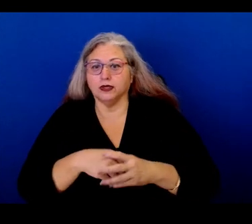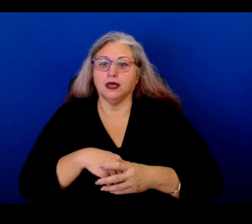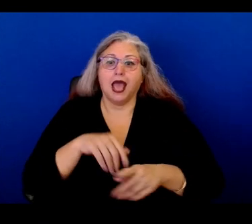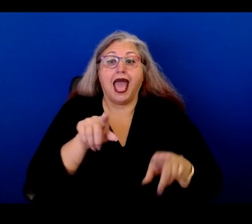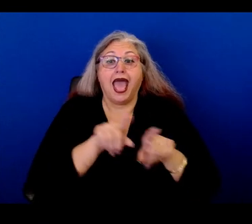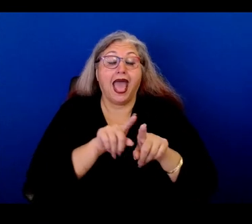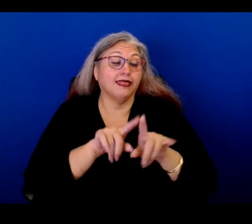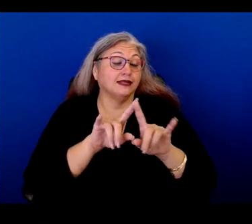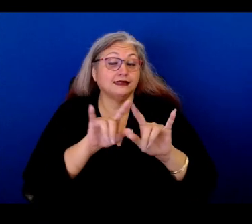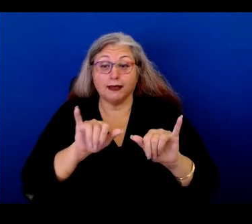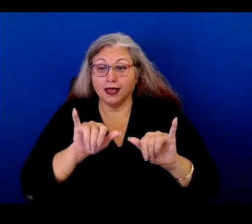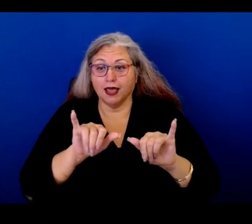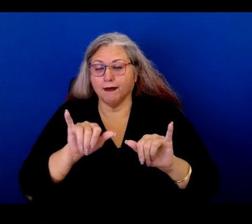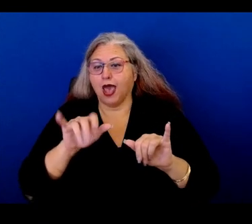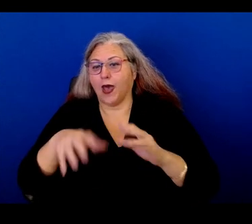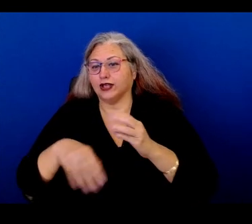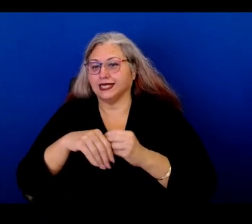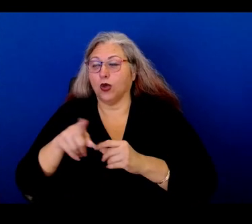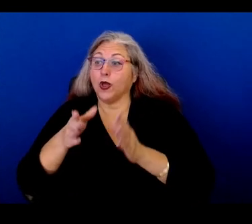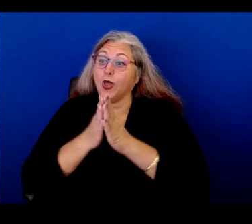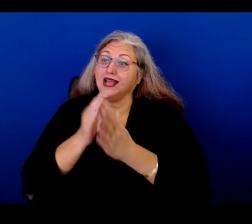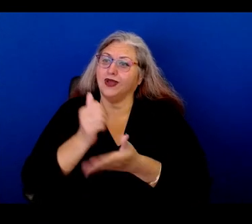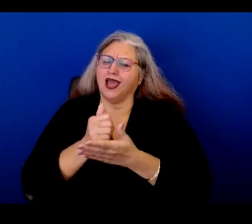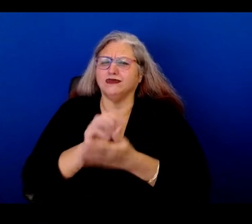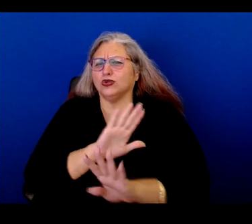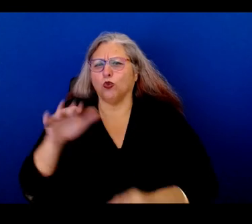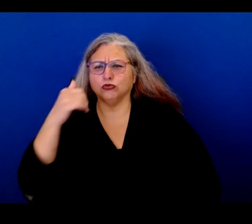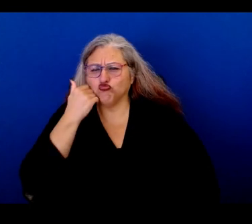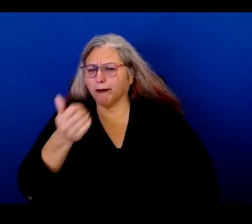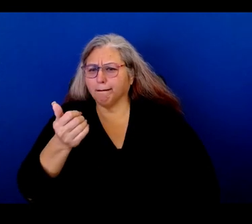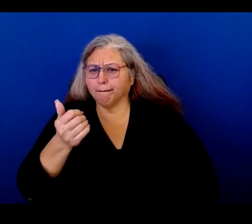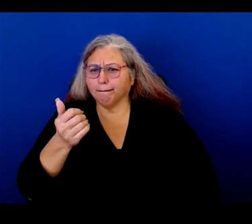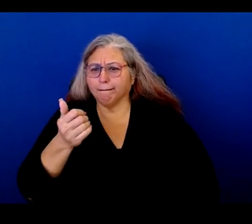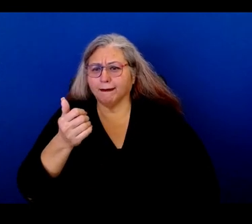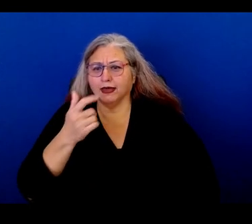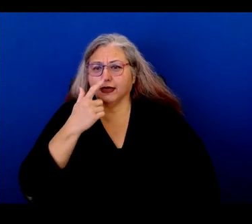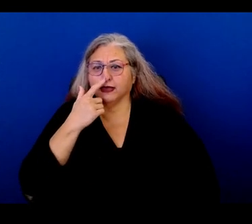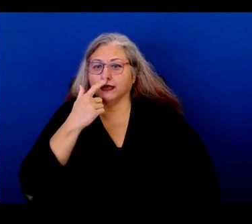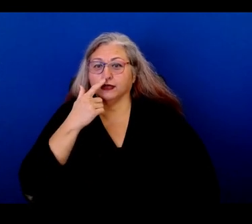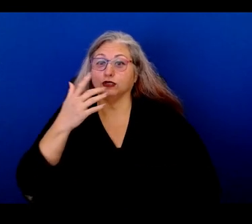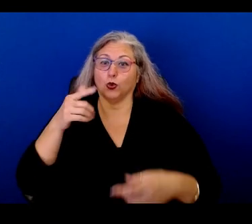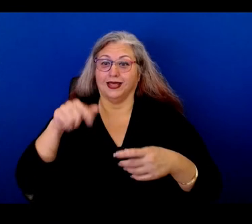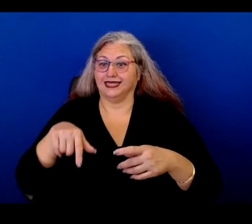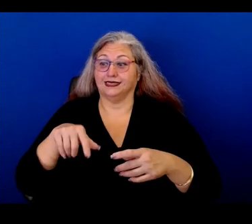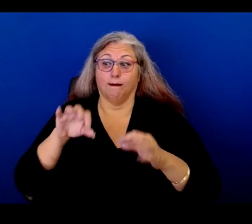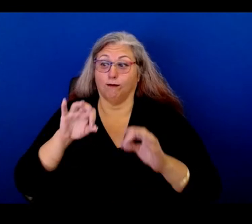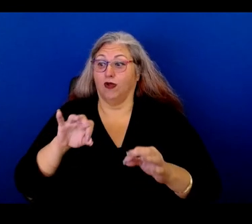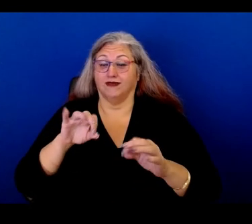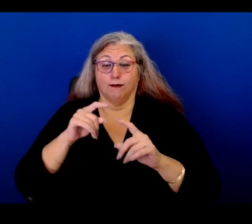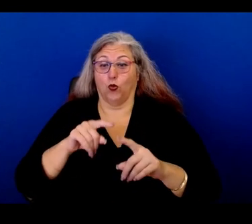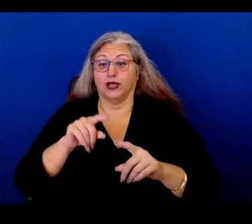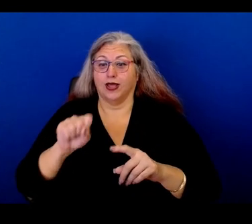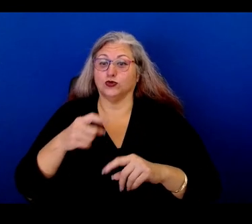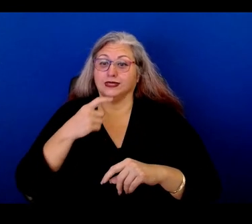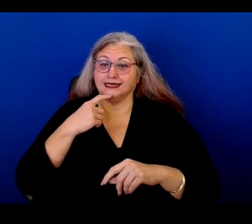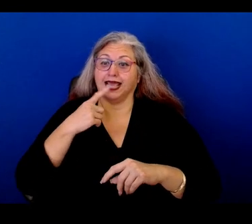And at the same time, I want to say, asking for help, there's no shame in that either. And I want to, this is a good point to say that